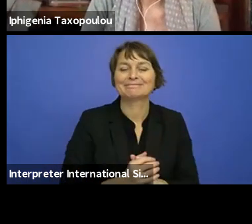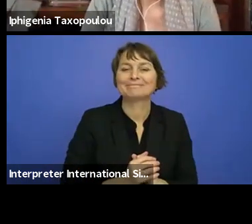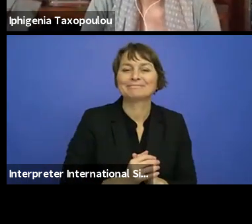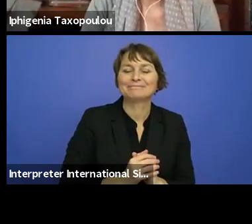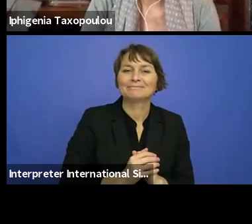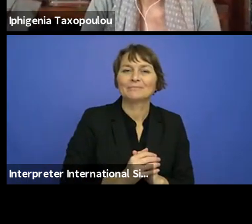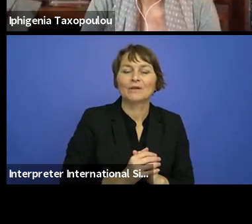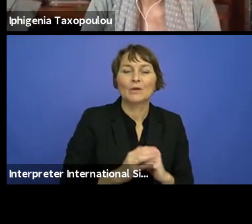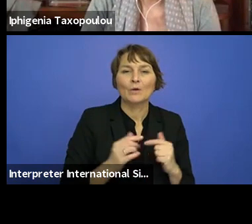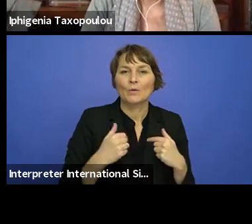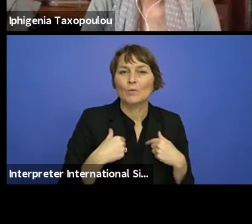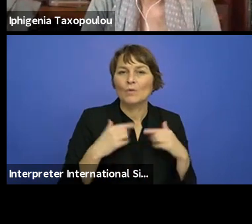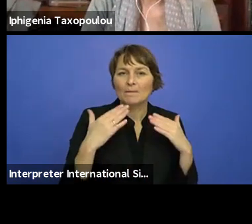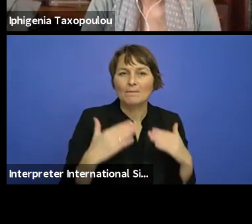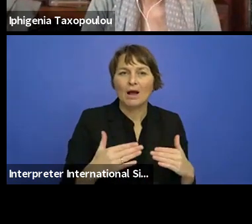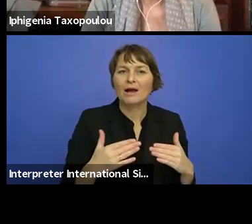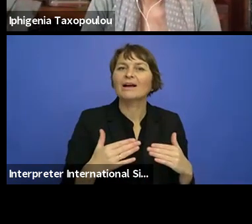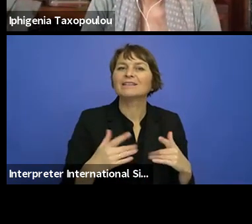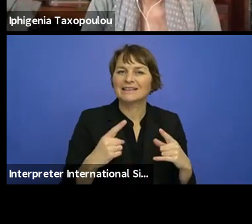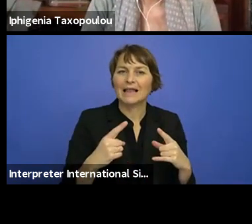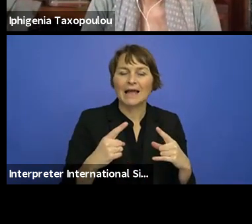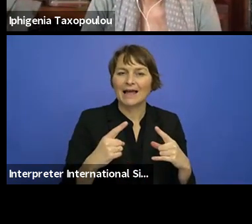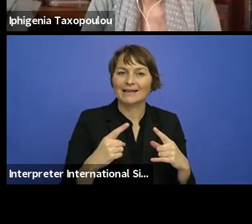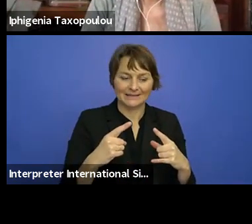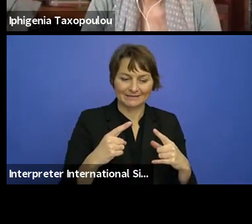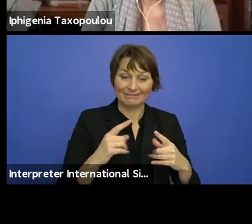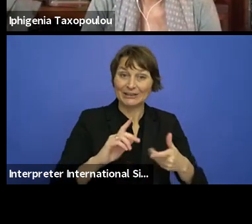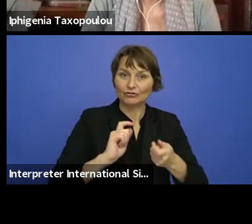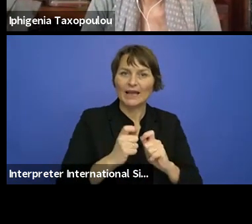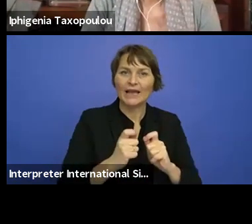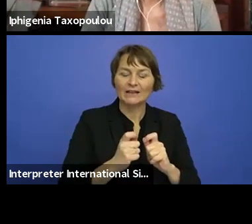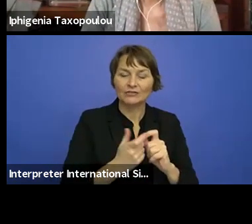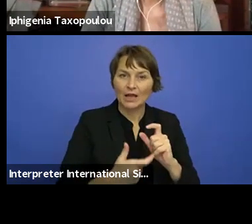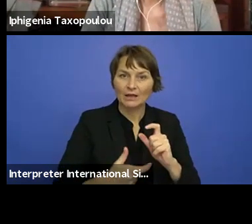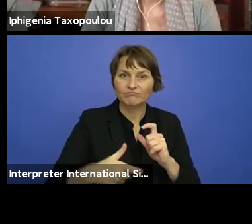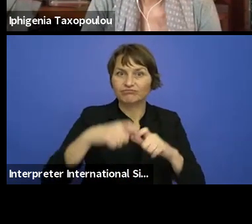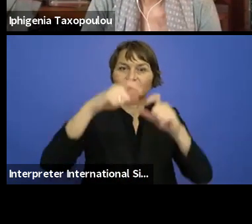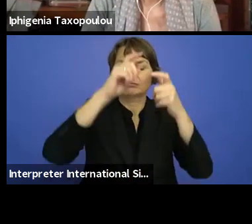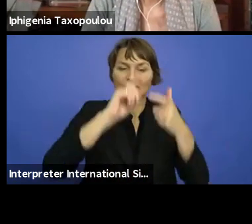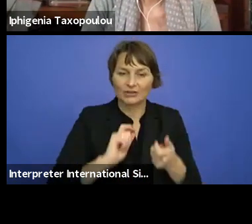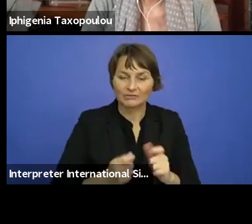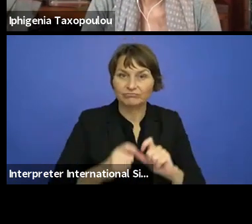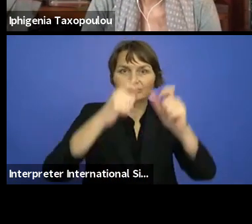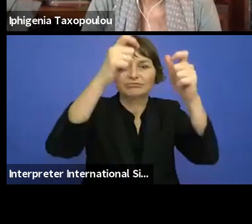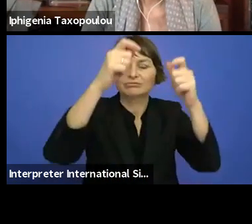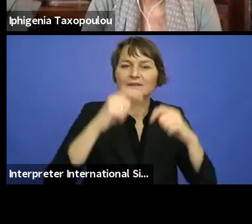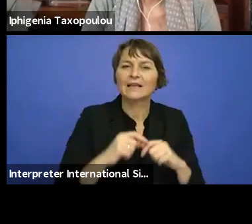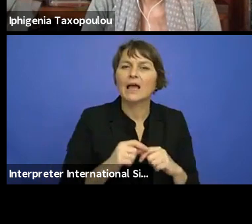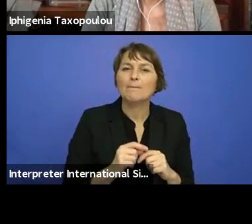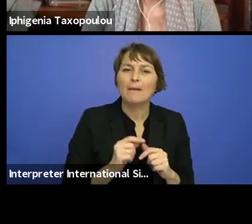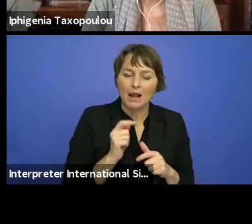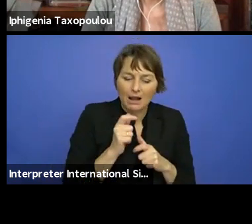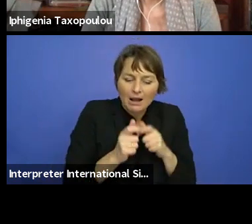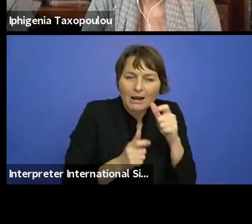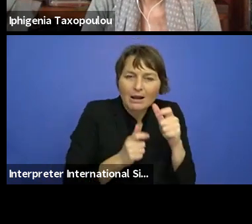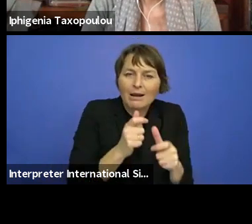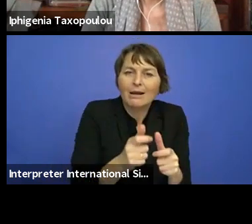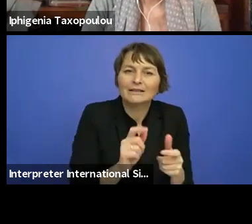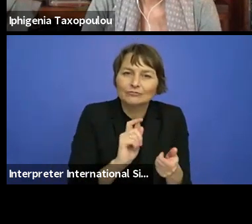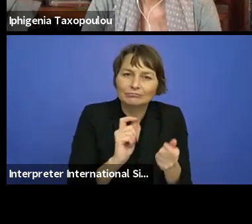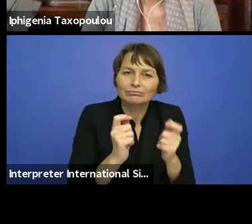We need to stop incremental change and move towards transformational change. We can't keep doing the small things we've been doing. And I would say